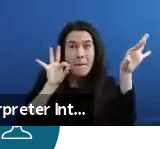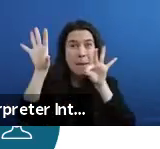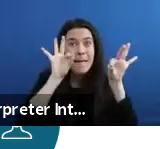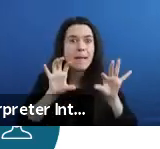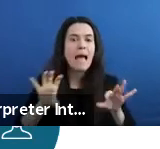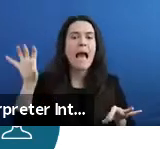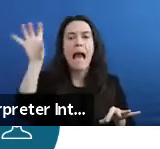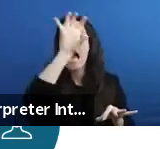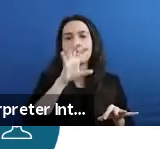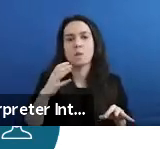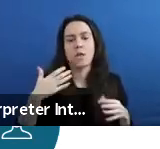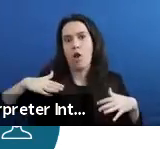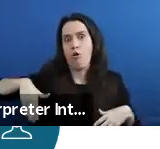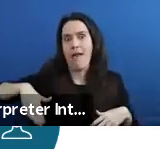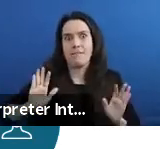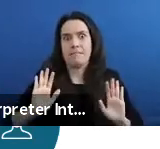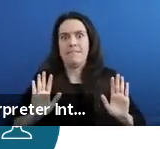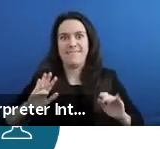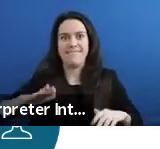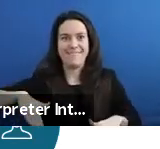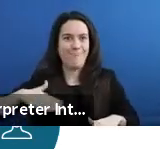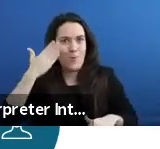for the case study analysis because